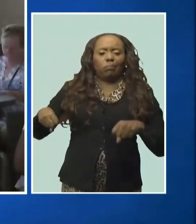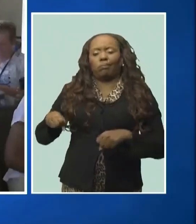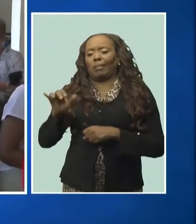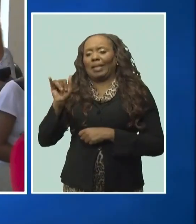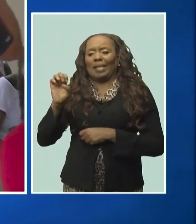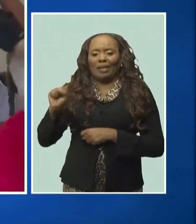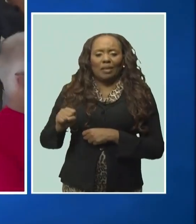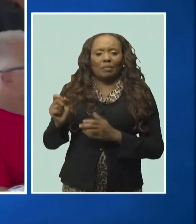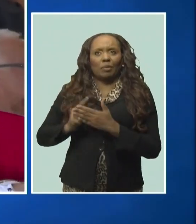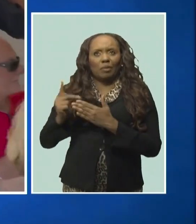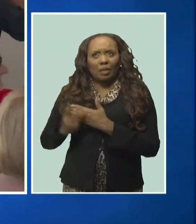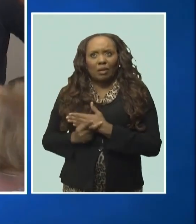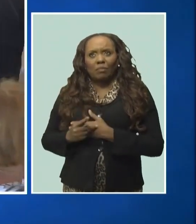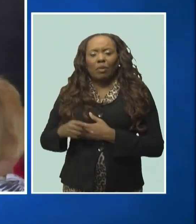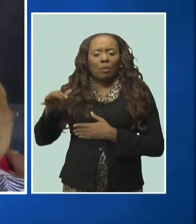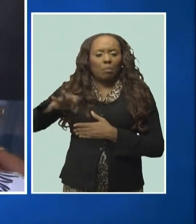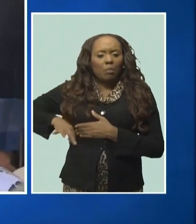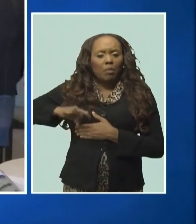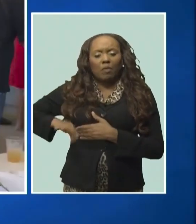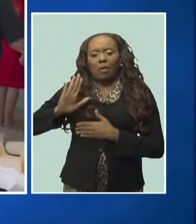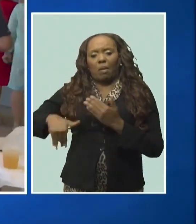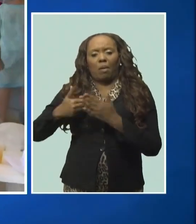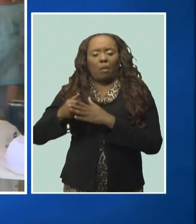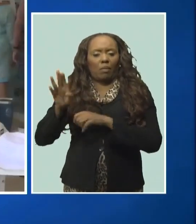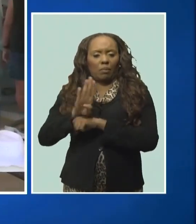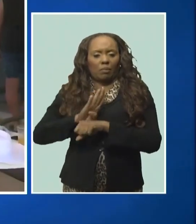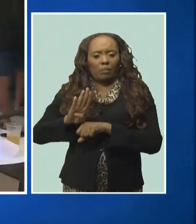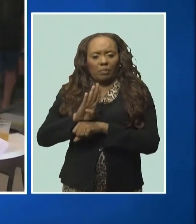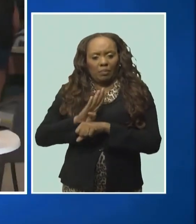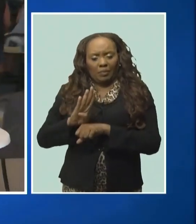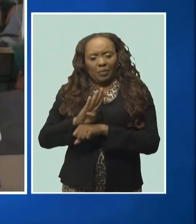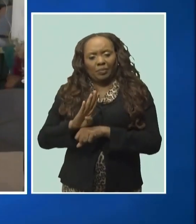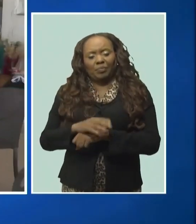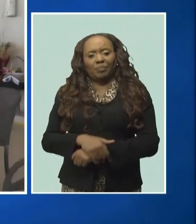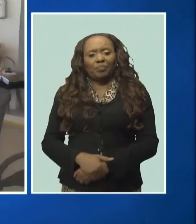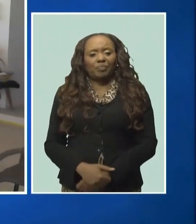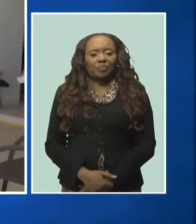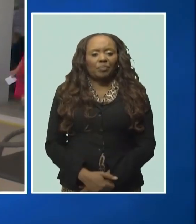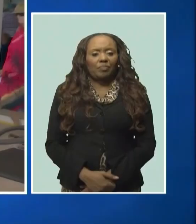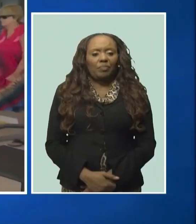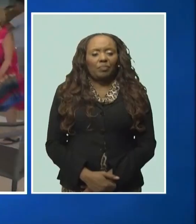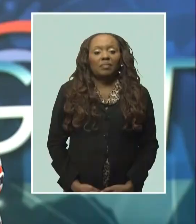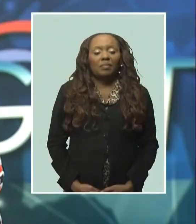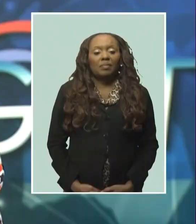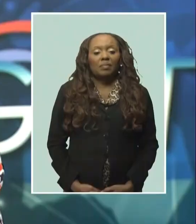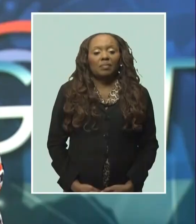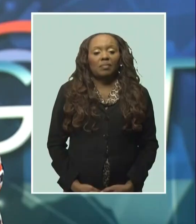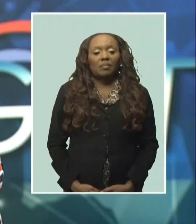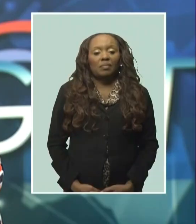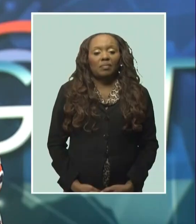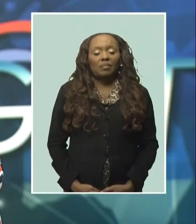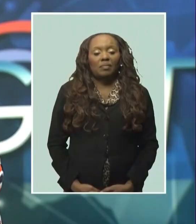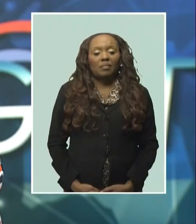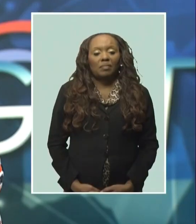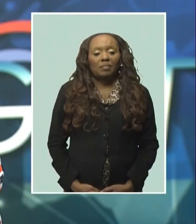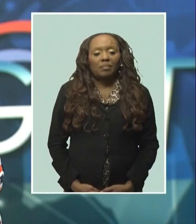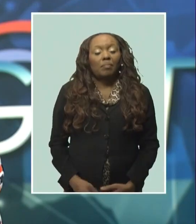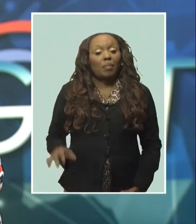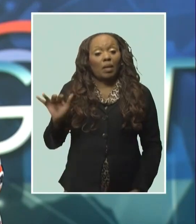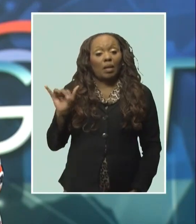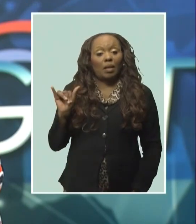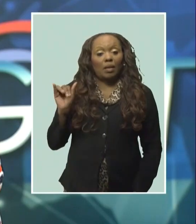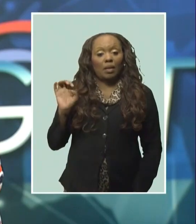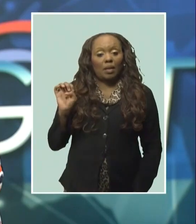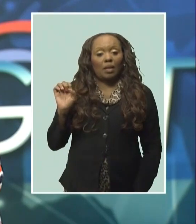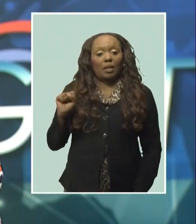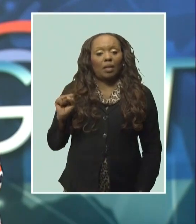also Barbados in general. Trevor Thorpe for the YES Business Report. In more YES news now, we're